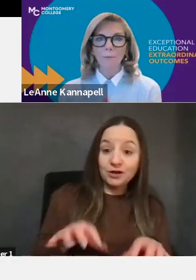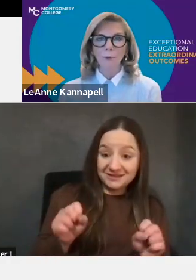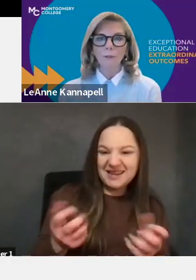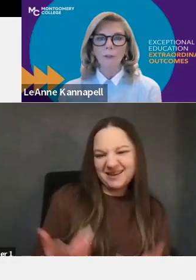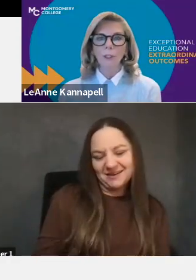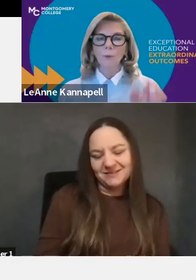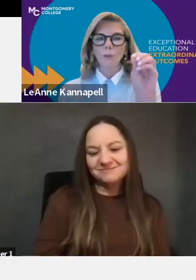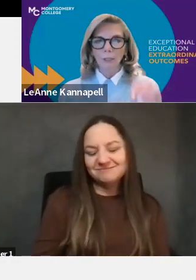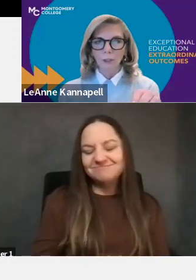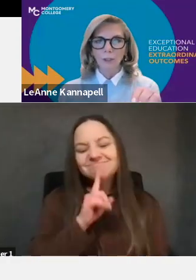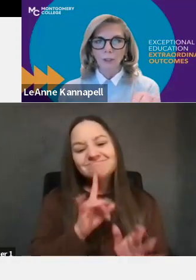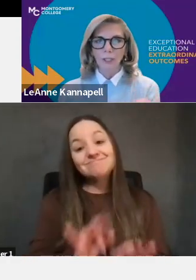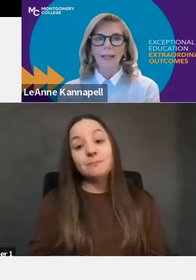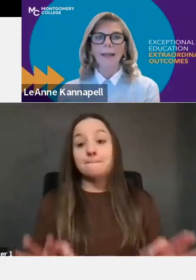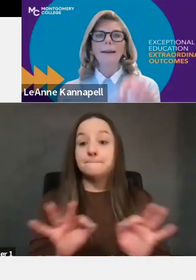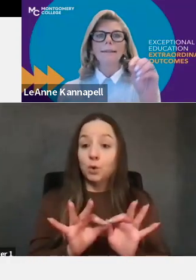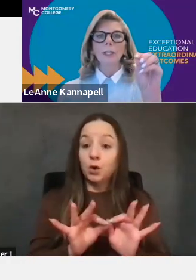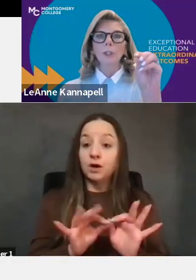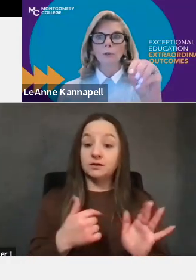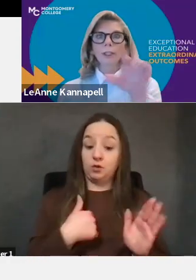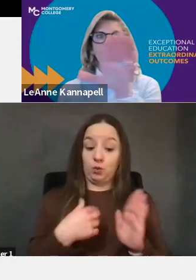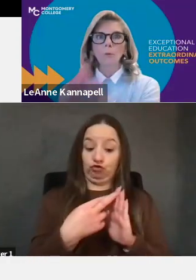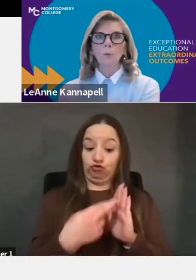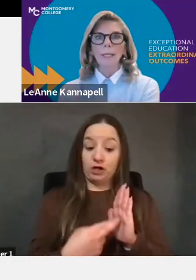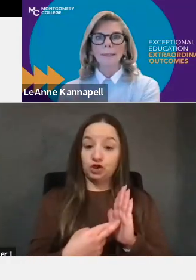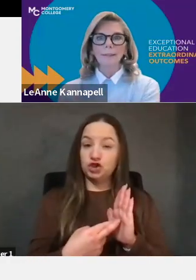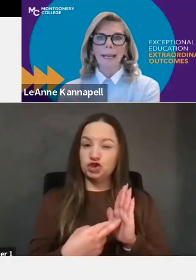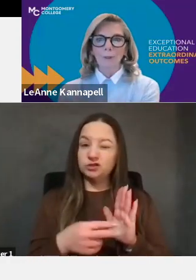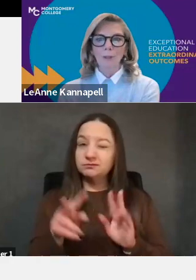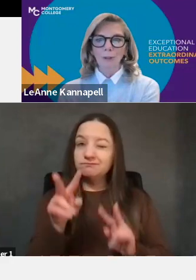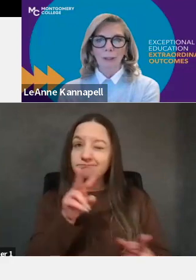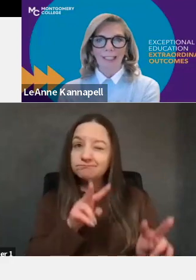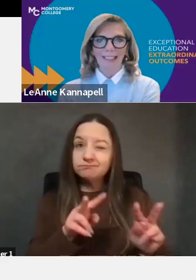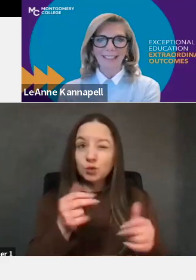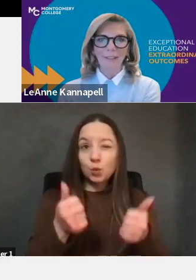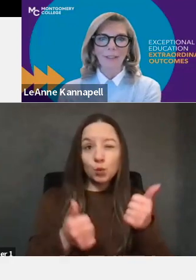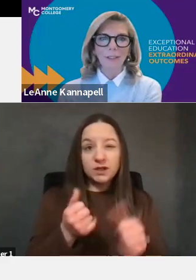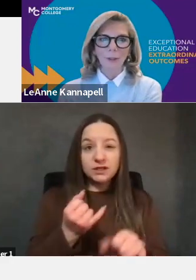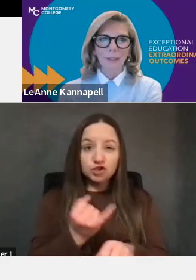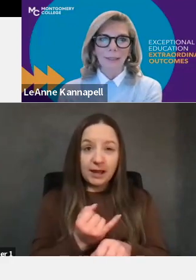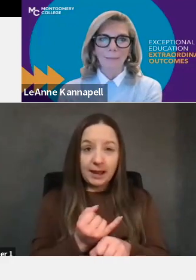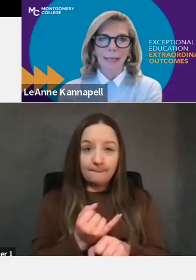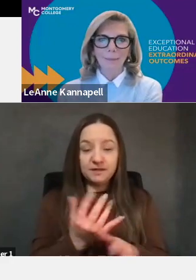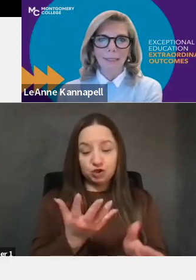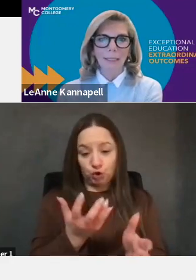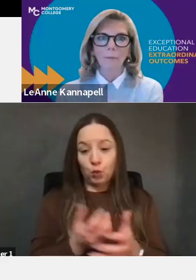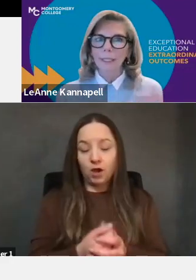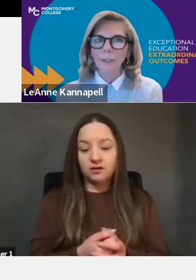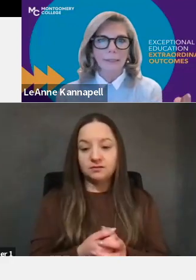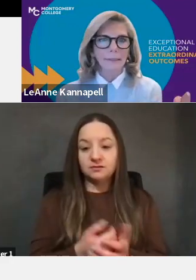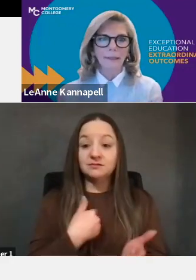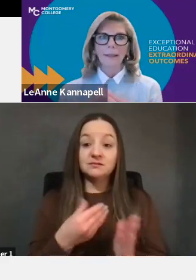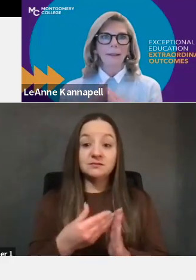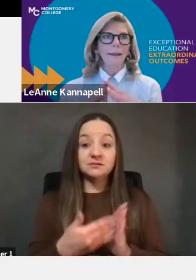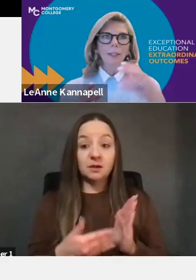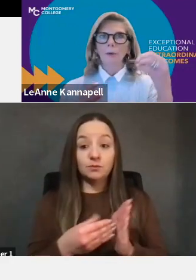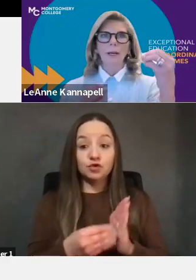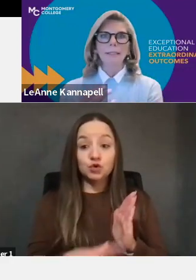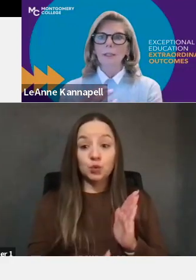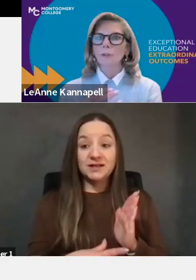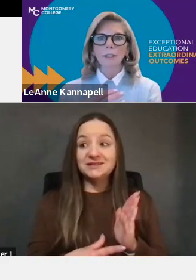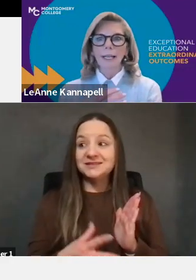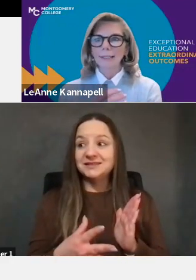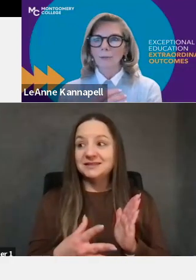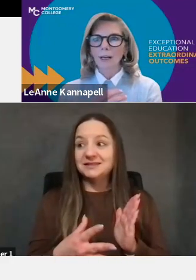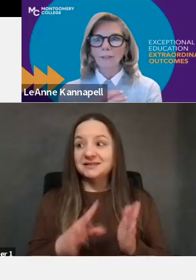classes. So it's important for you when you're registering that you look at what campus you're looking at. Because I've had students come back to me and say, oh my goodness,